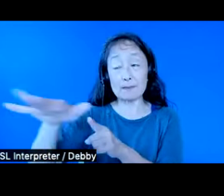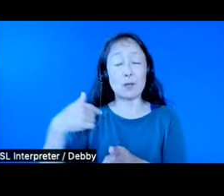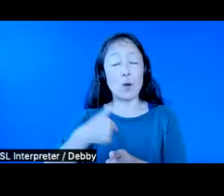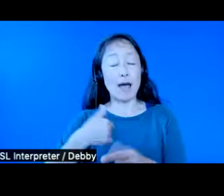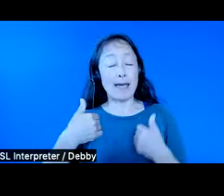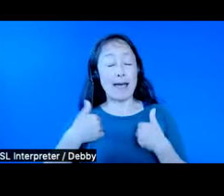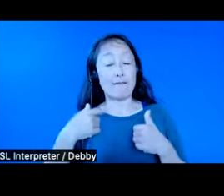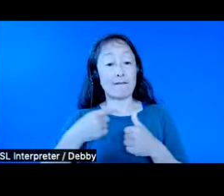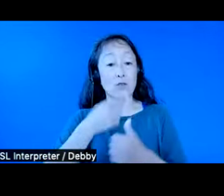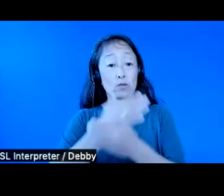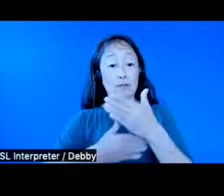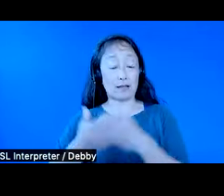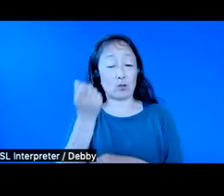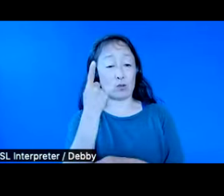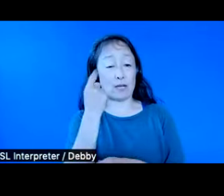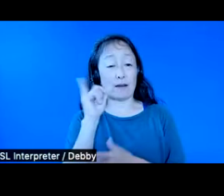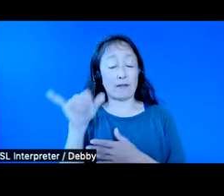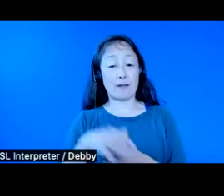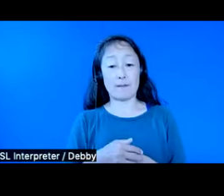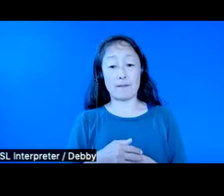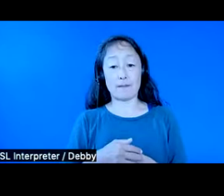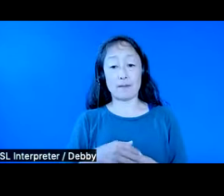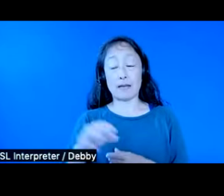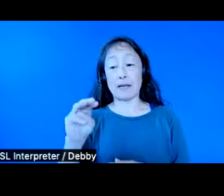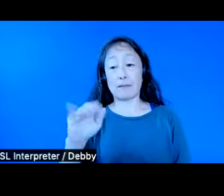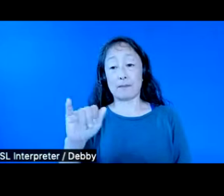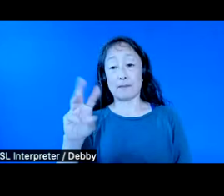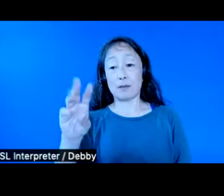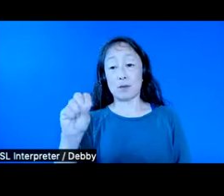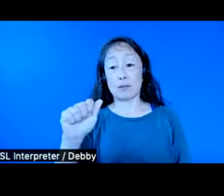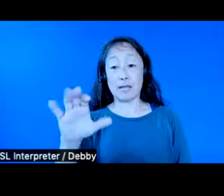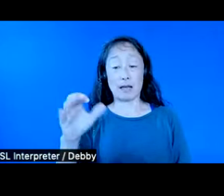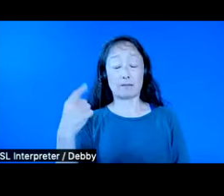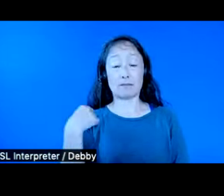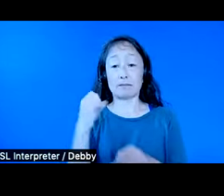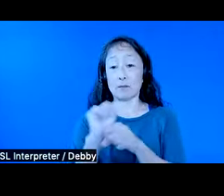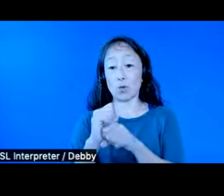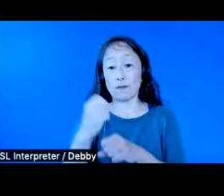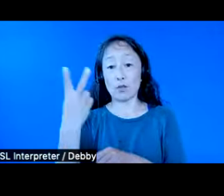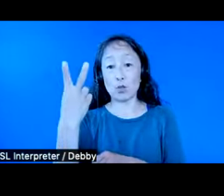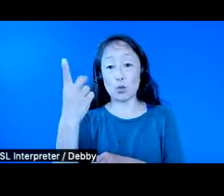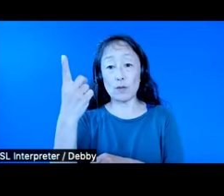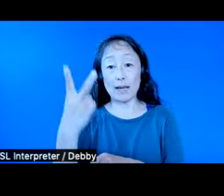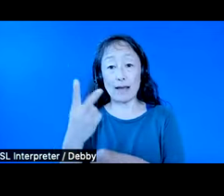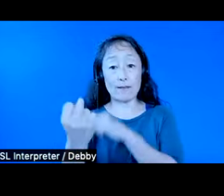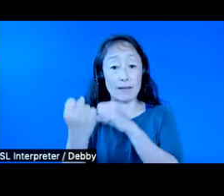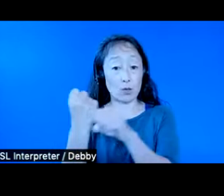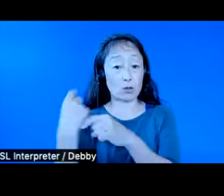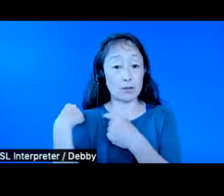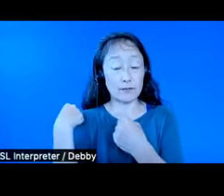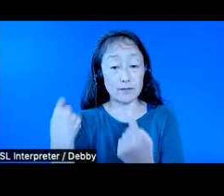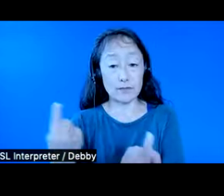understanding on that. At MIWSAC, I've been here for 2.5 years.